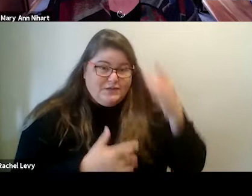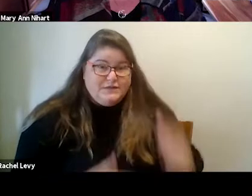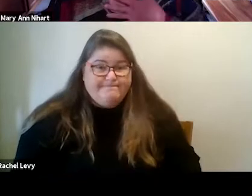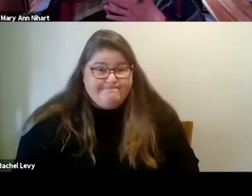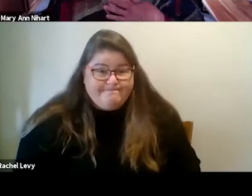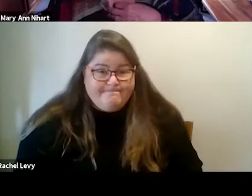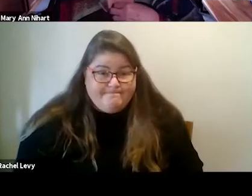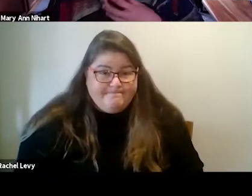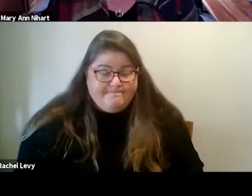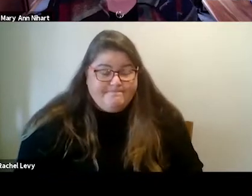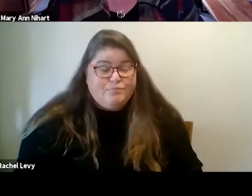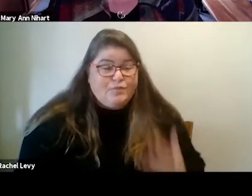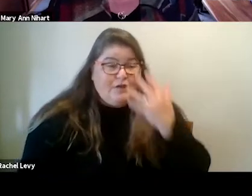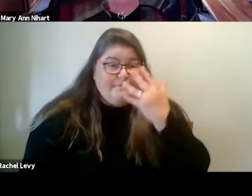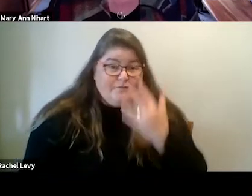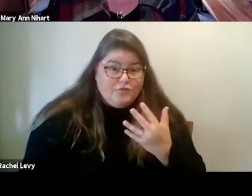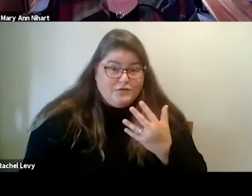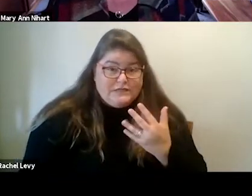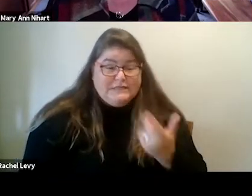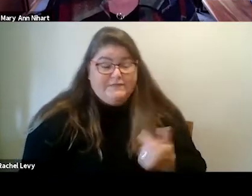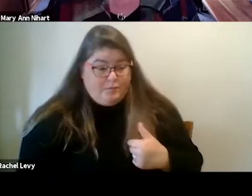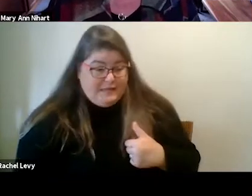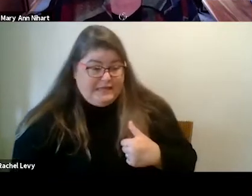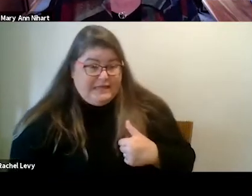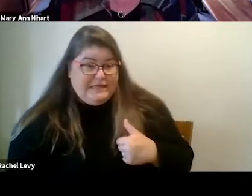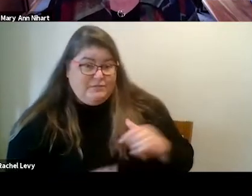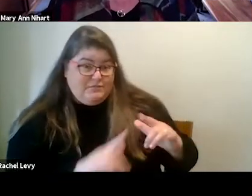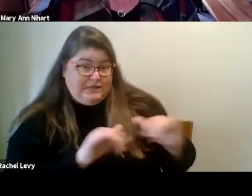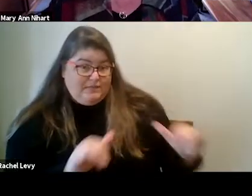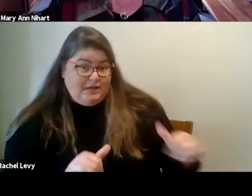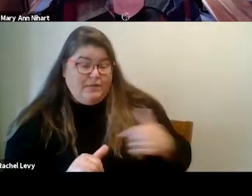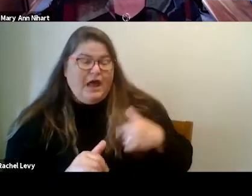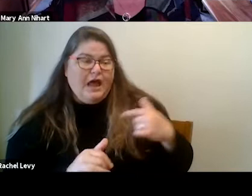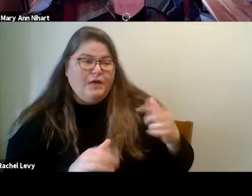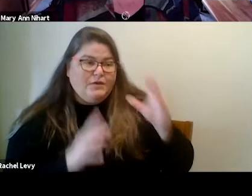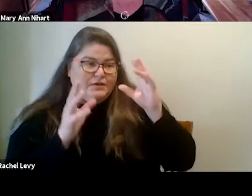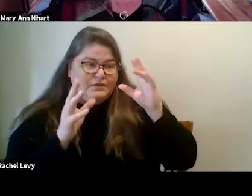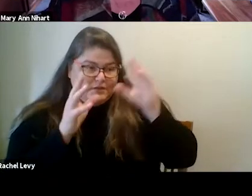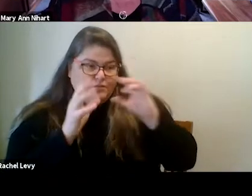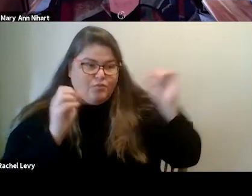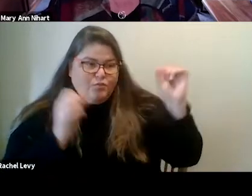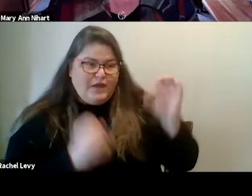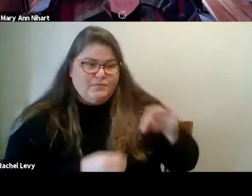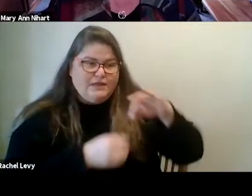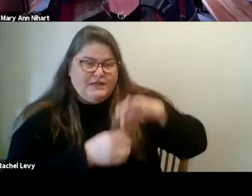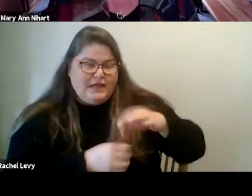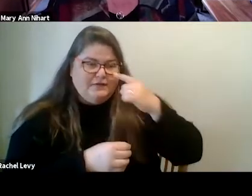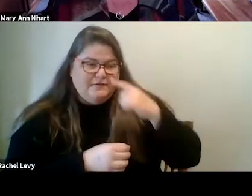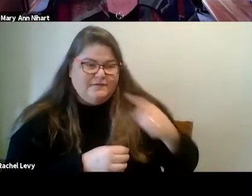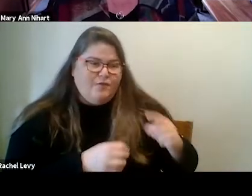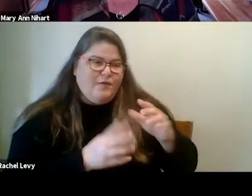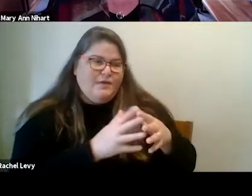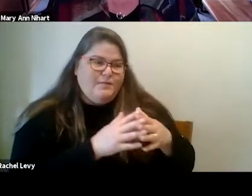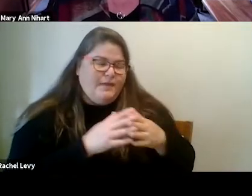Unfortunately for me, during the same time, I was president-elect of the American Psychiatric Nurses